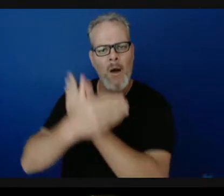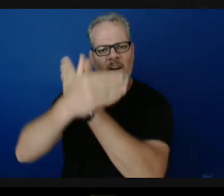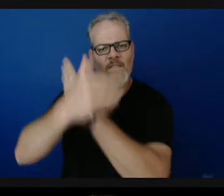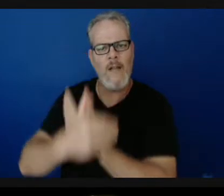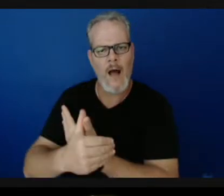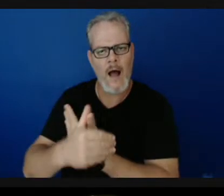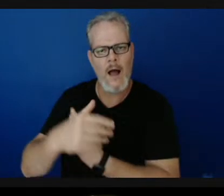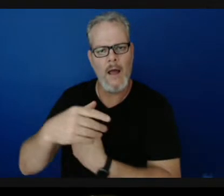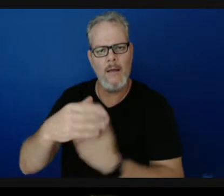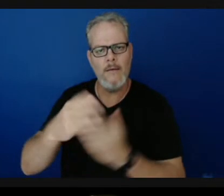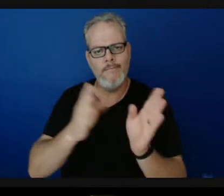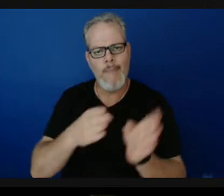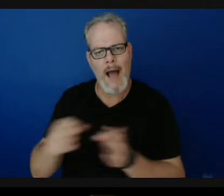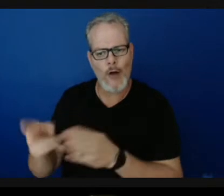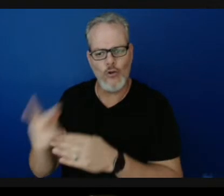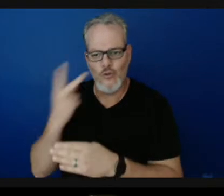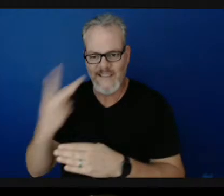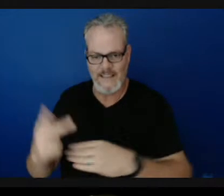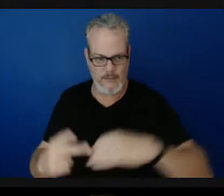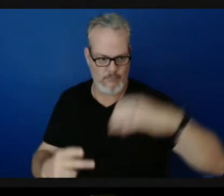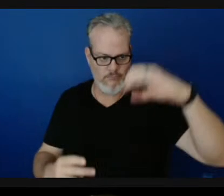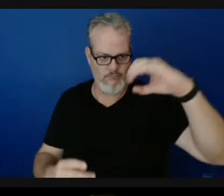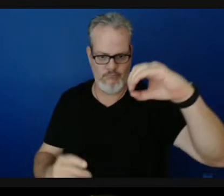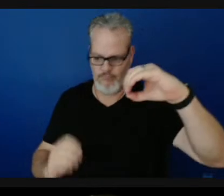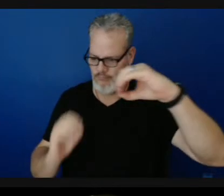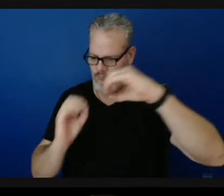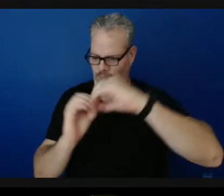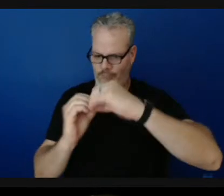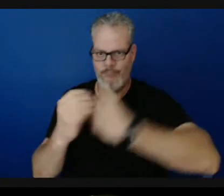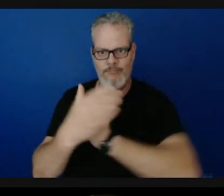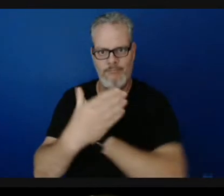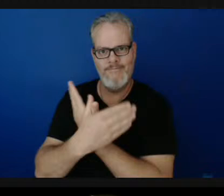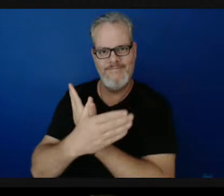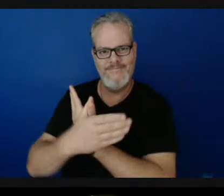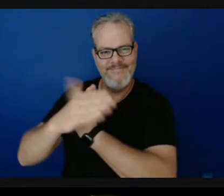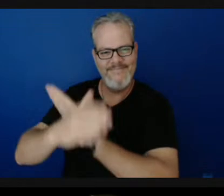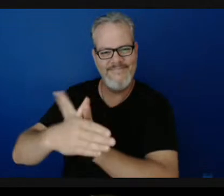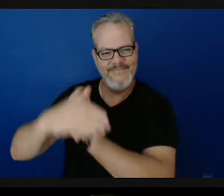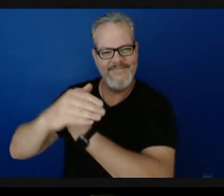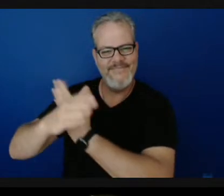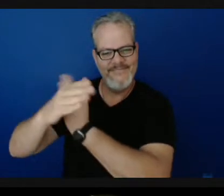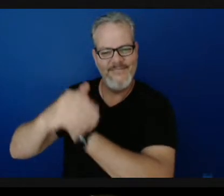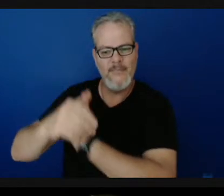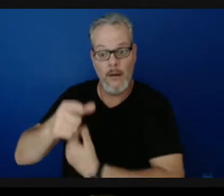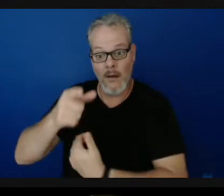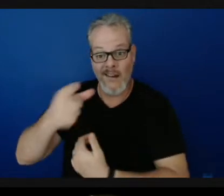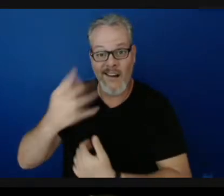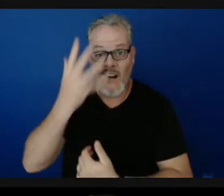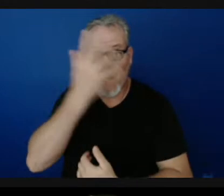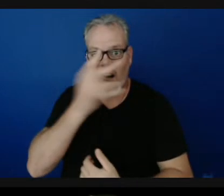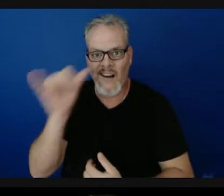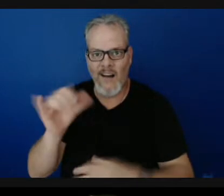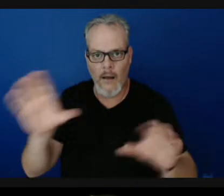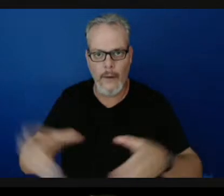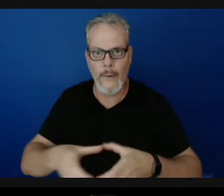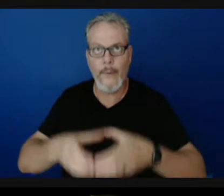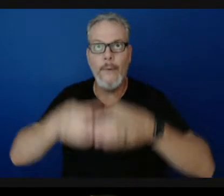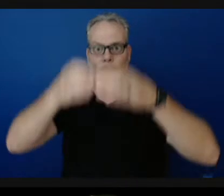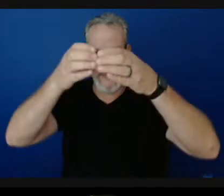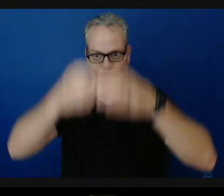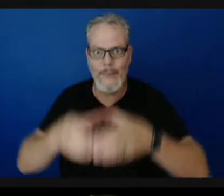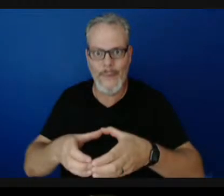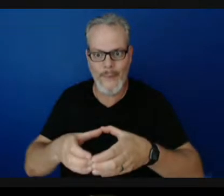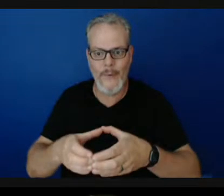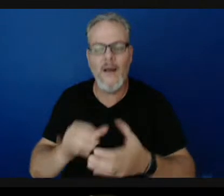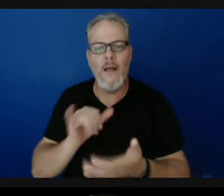wing over here. And usually the body of that butterfly is where that dike comes up. So more or less in there is that orientation. And that's what we saw from the vents on the